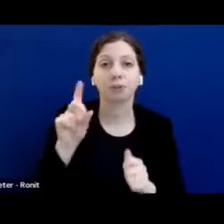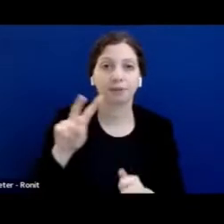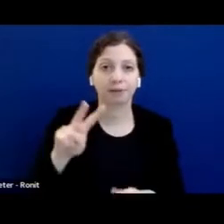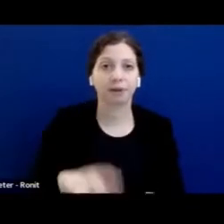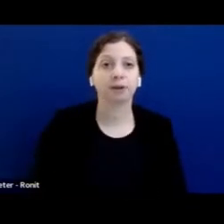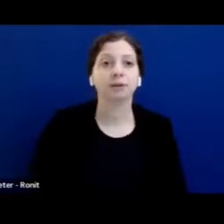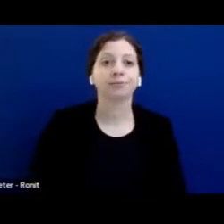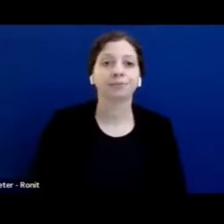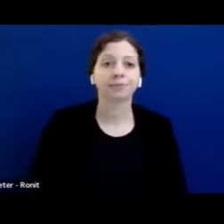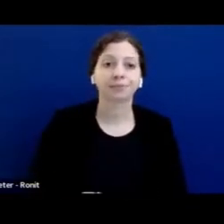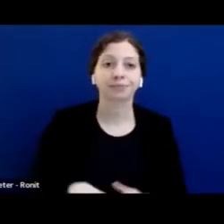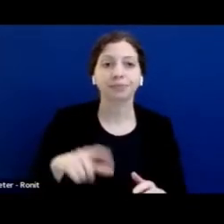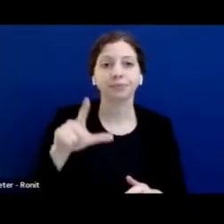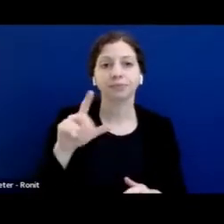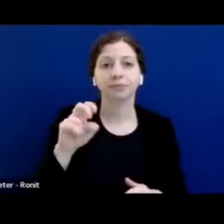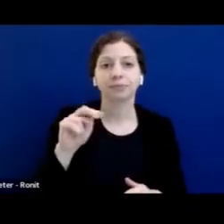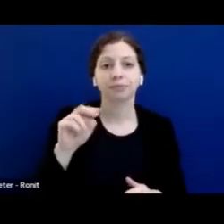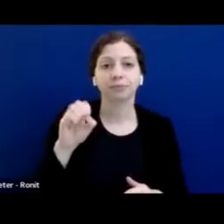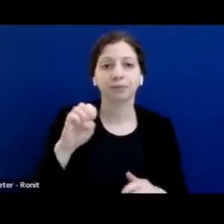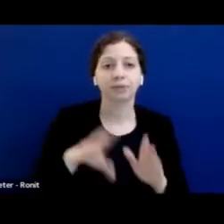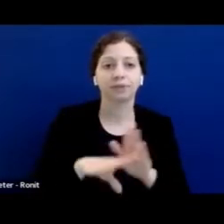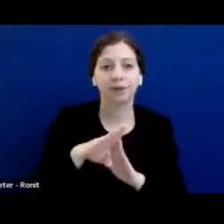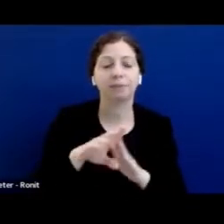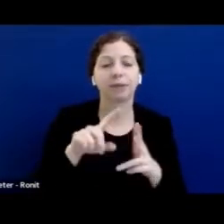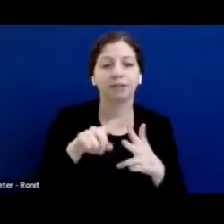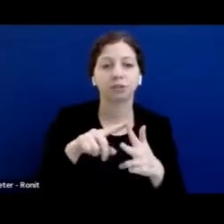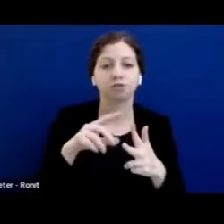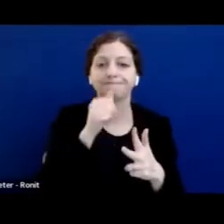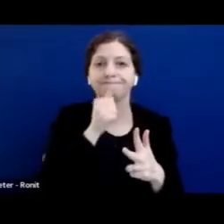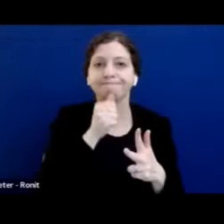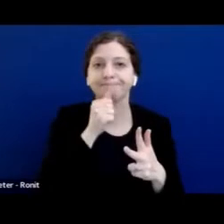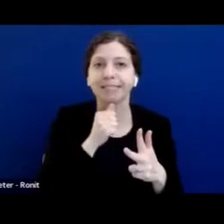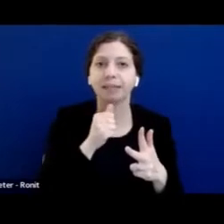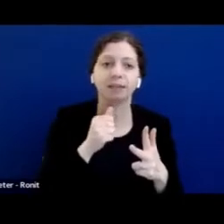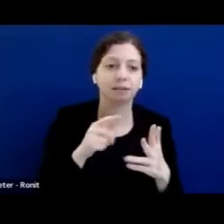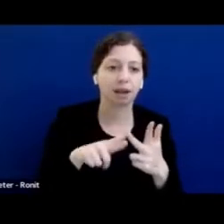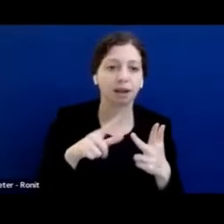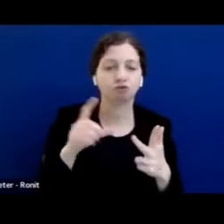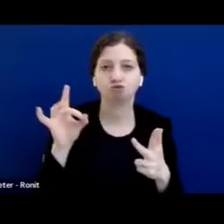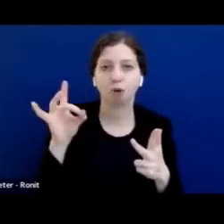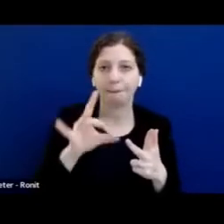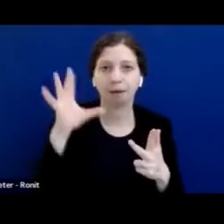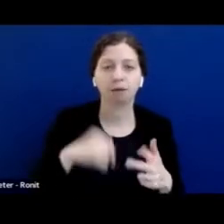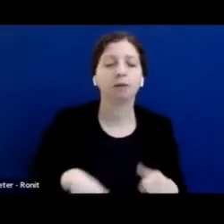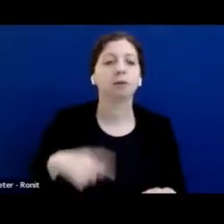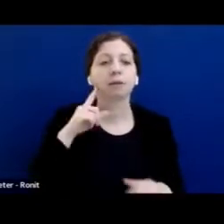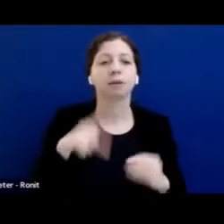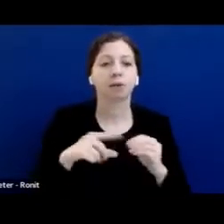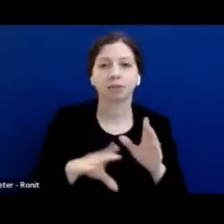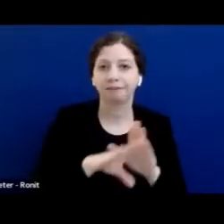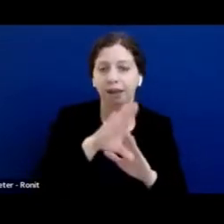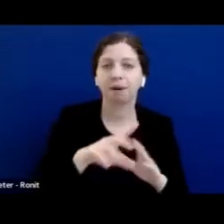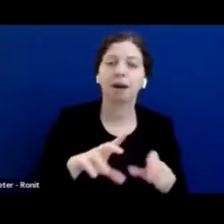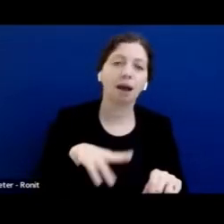of development, resilience, and trauma. There are those three kind of lenses that we want to use. When we talk about development, obviously a